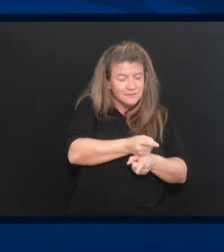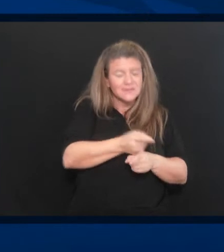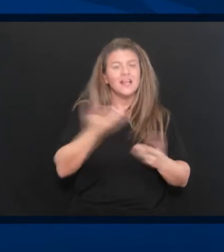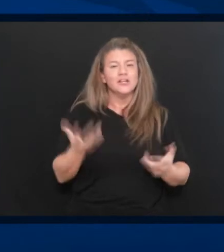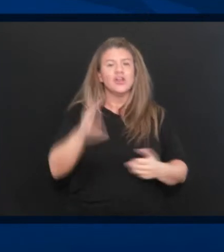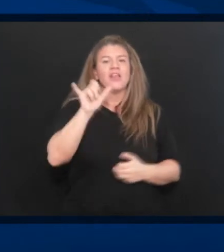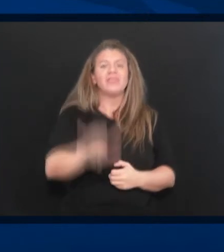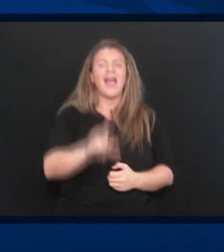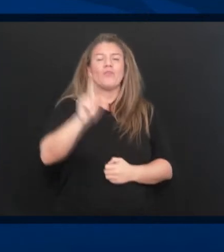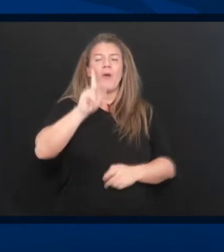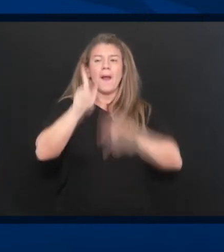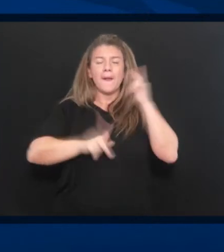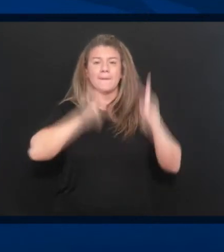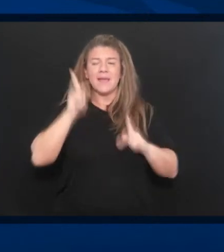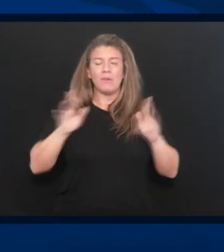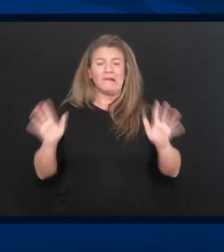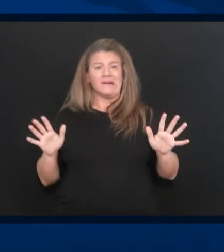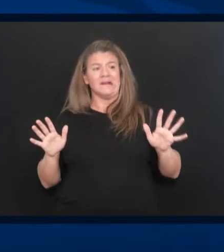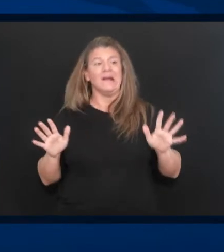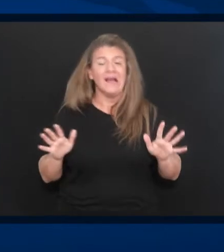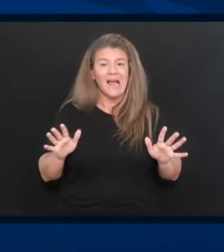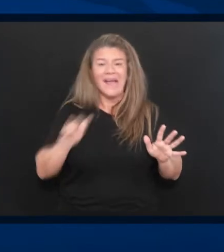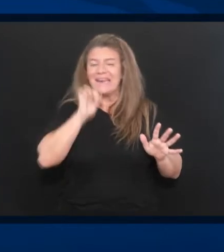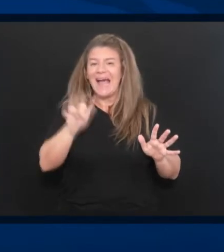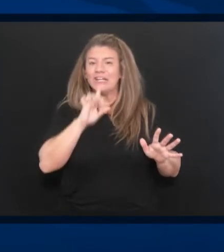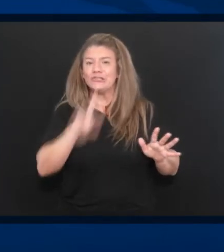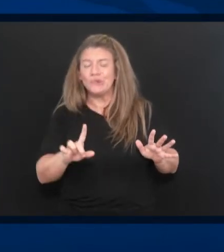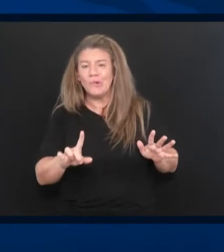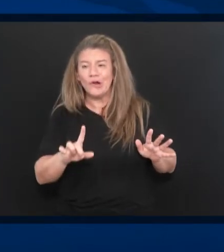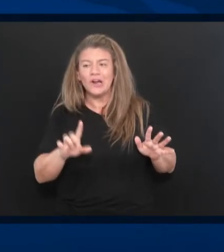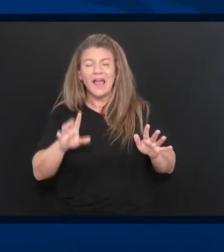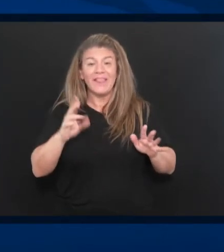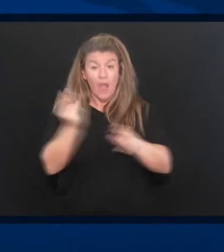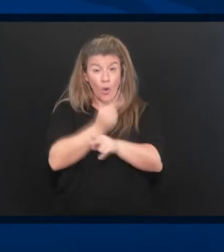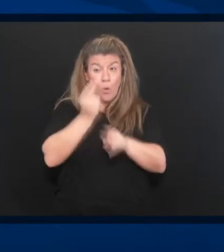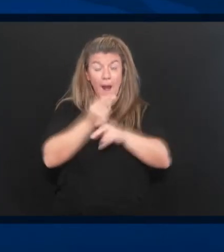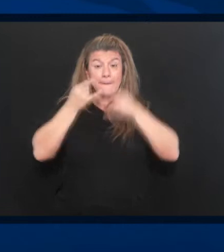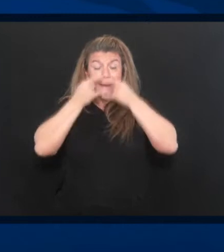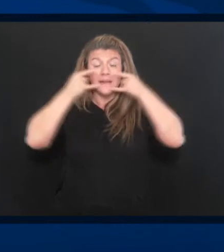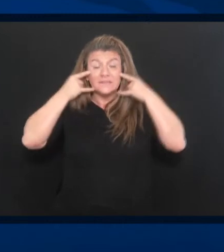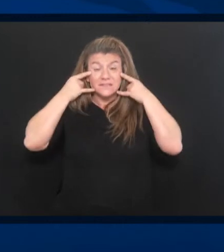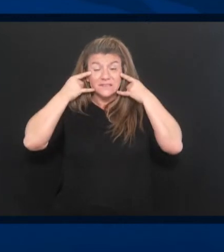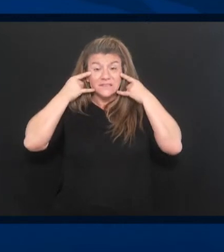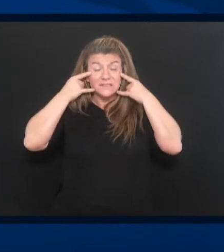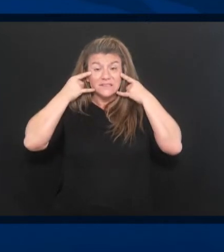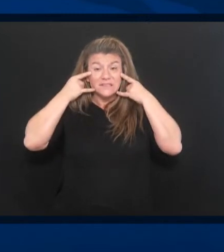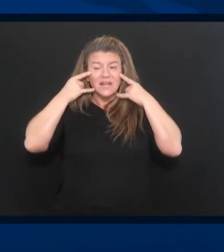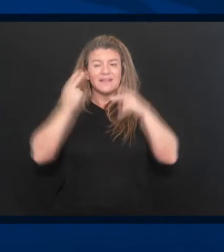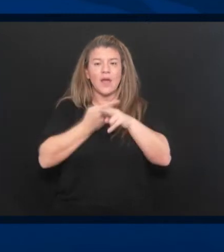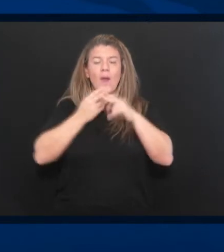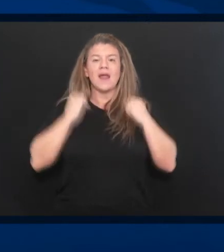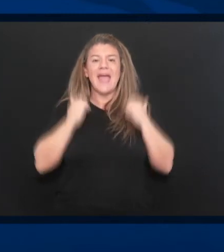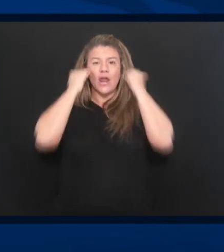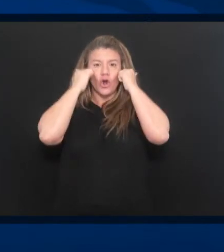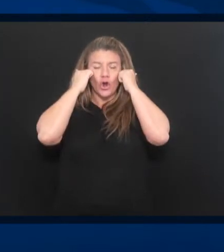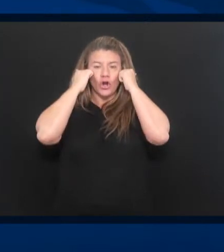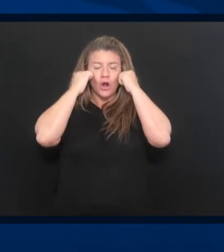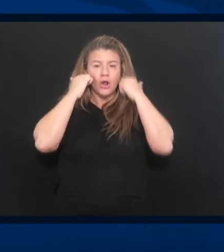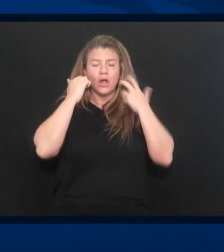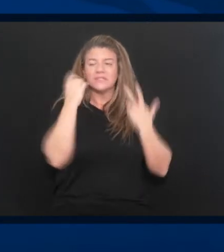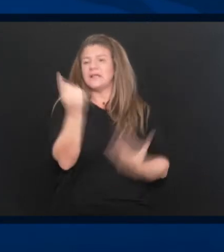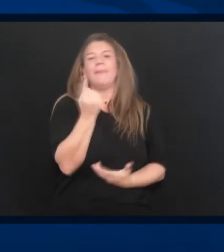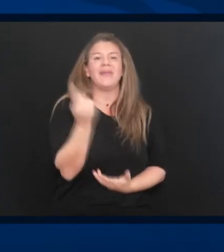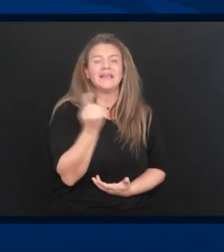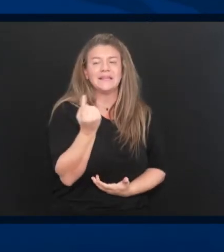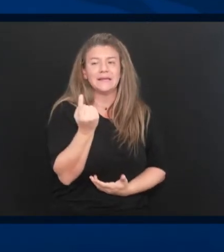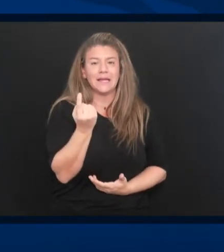of jumping the shark or losing the message is they wear a mask that's not covered, they wear a gaiter, they wear something